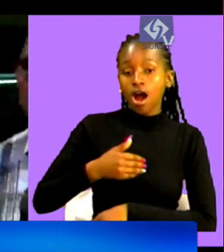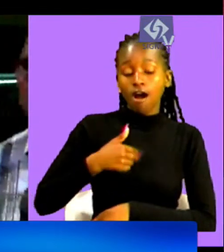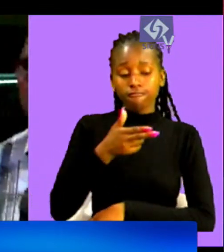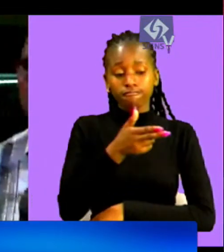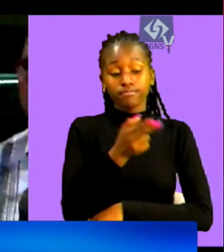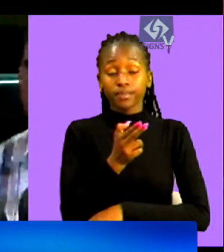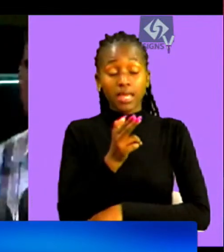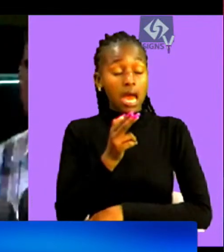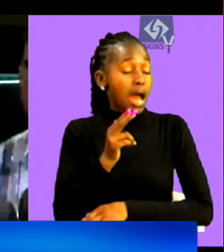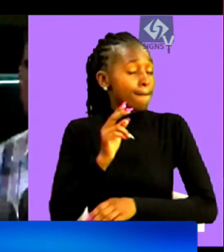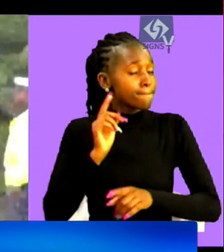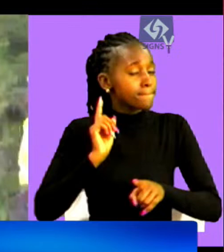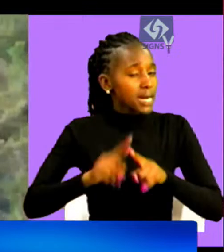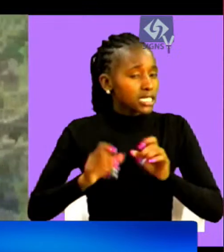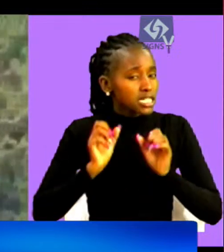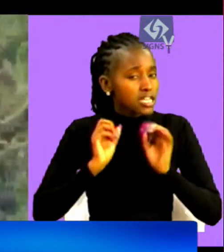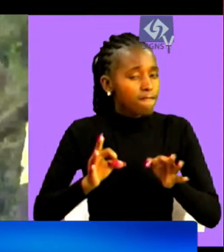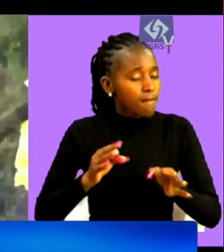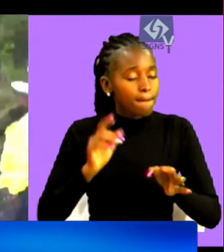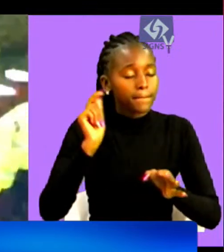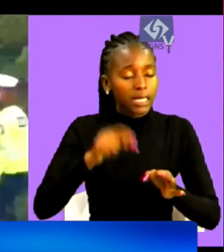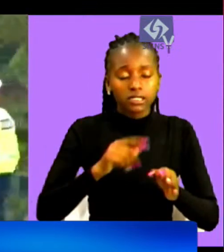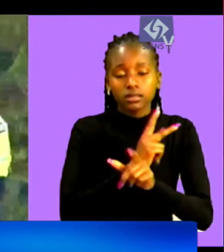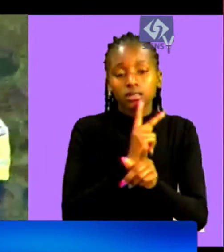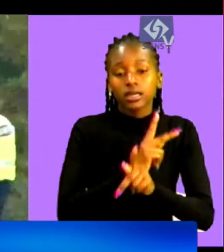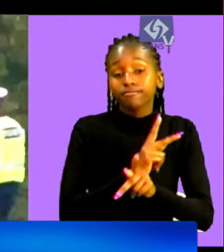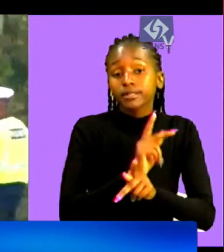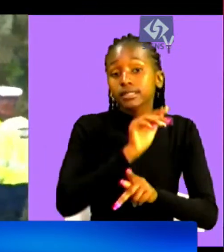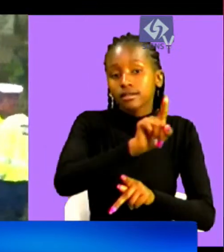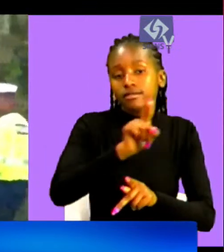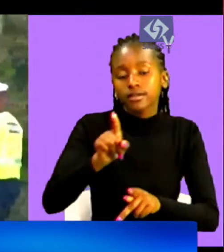extremely necessary for their own safety.